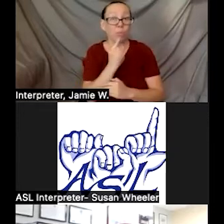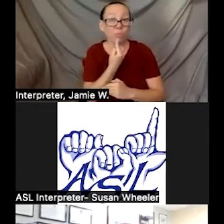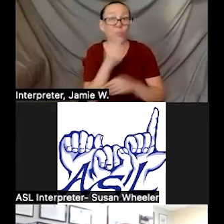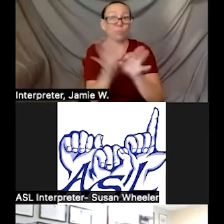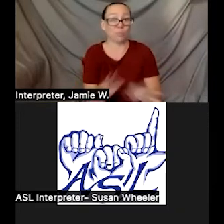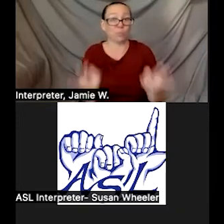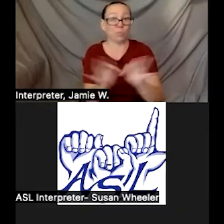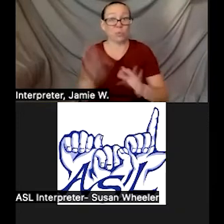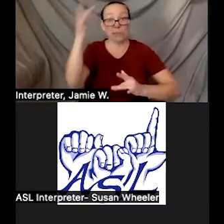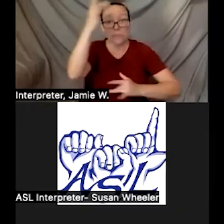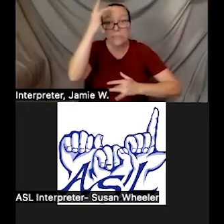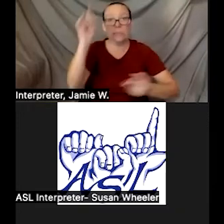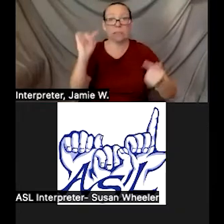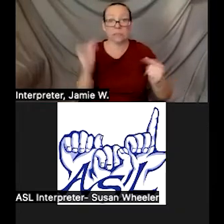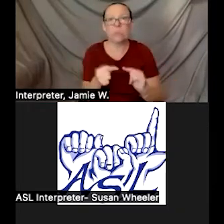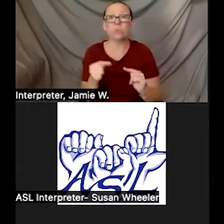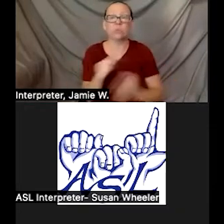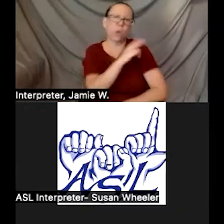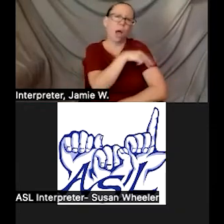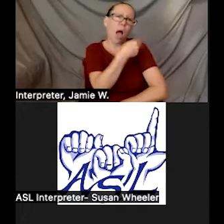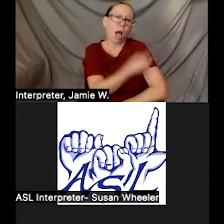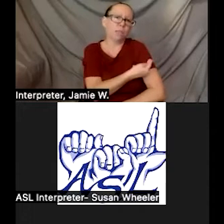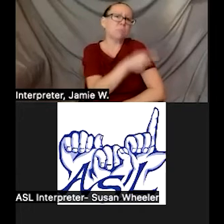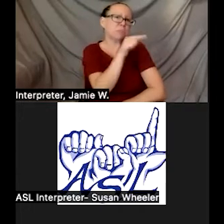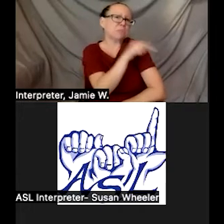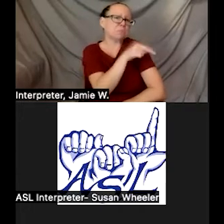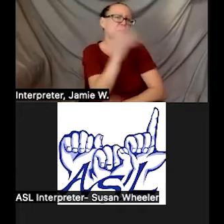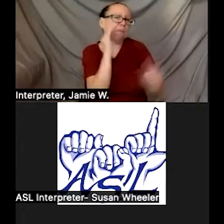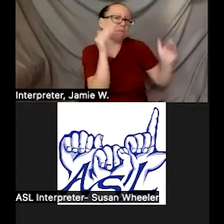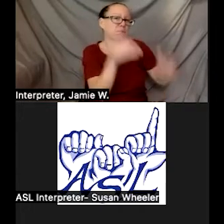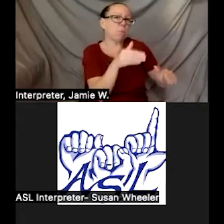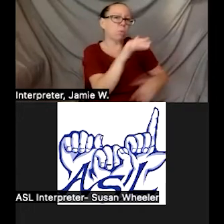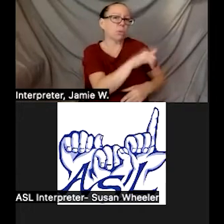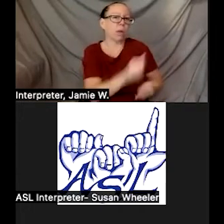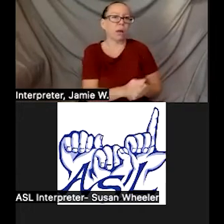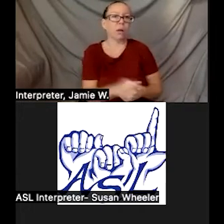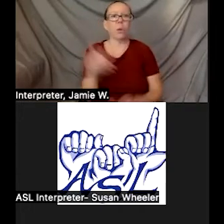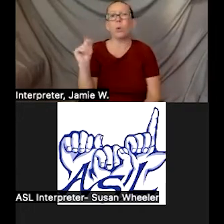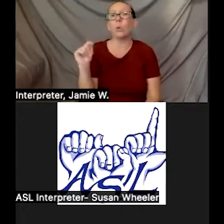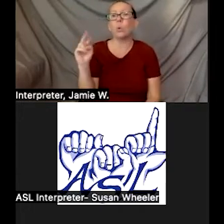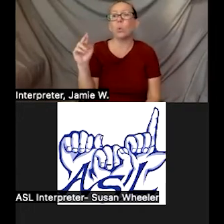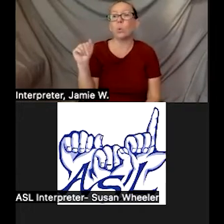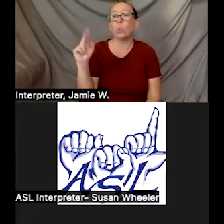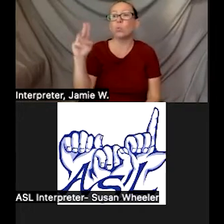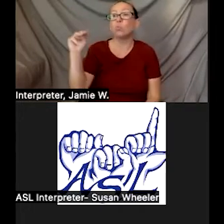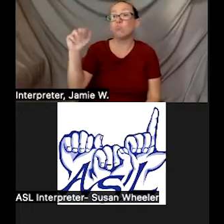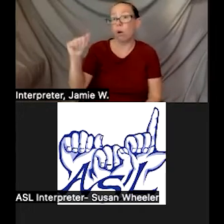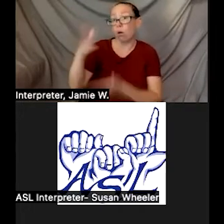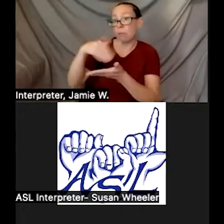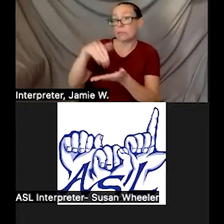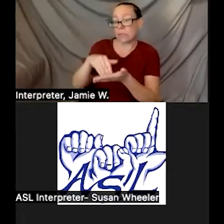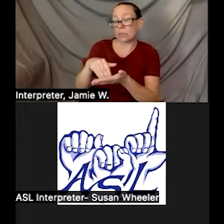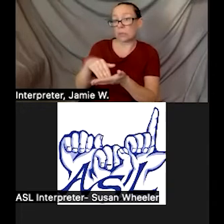course, hospitals specialize in that. We as a trauma center, of course, deal with a great deal of physical traumas